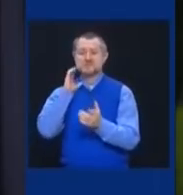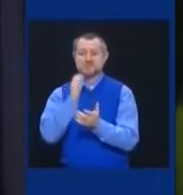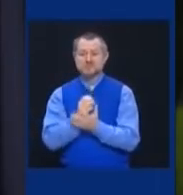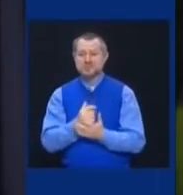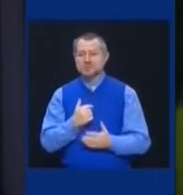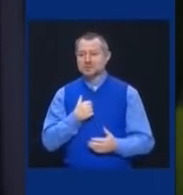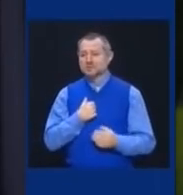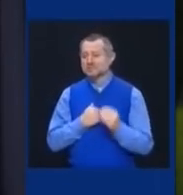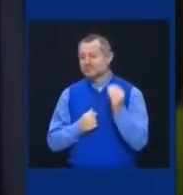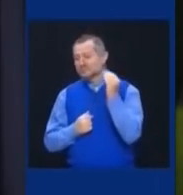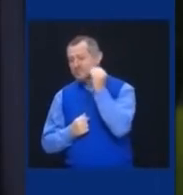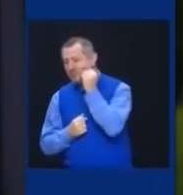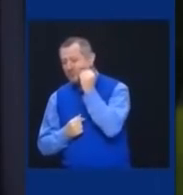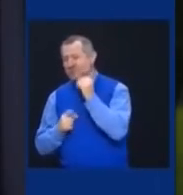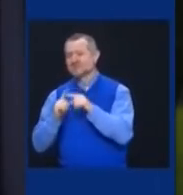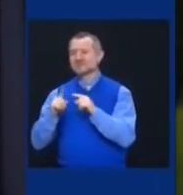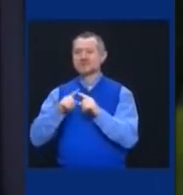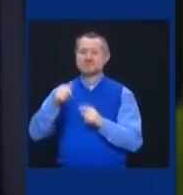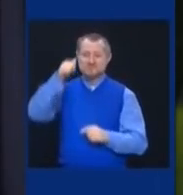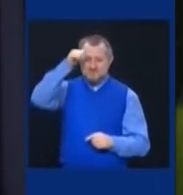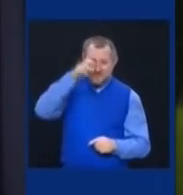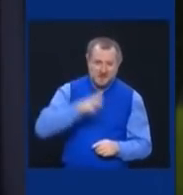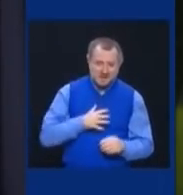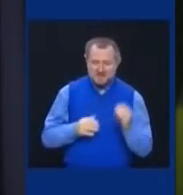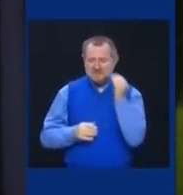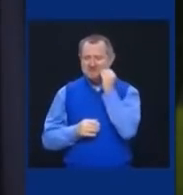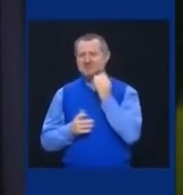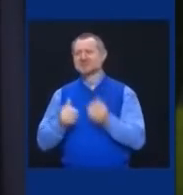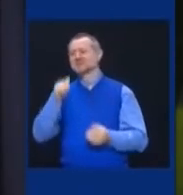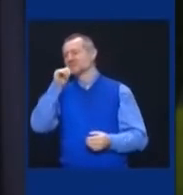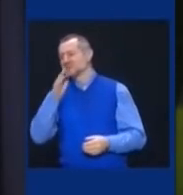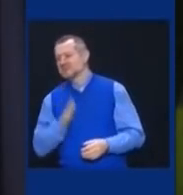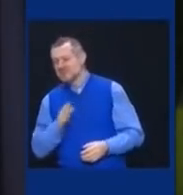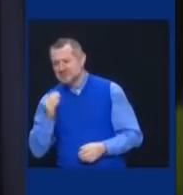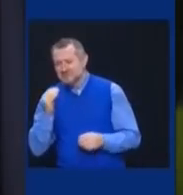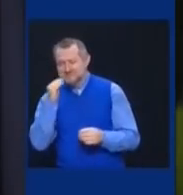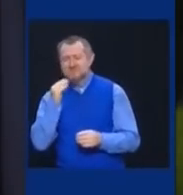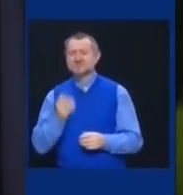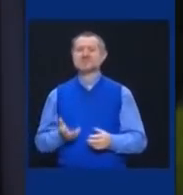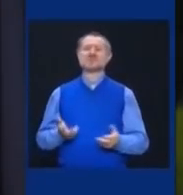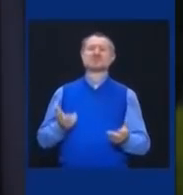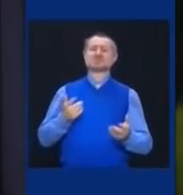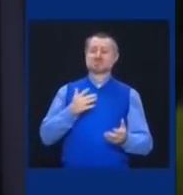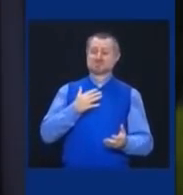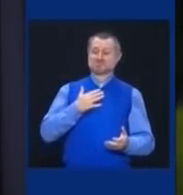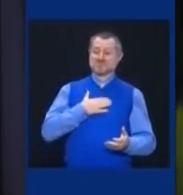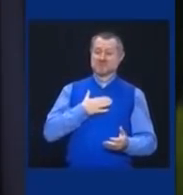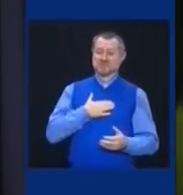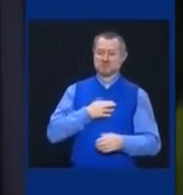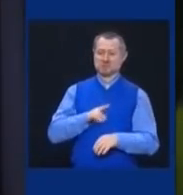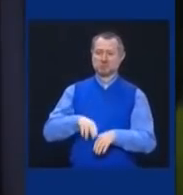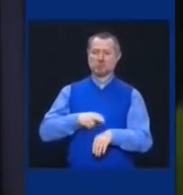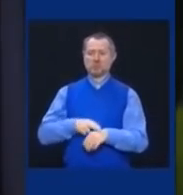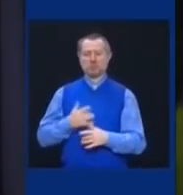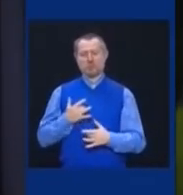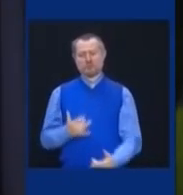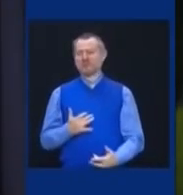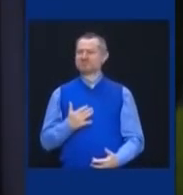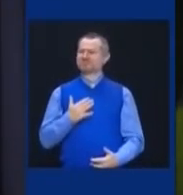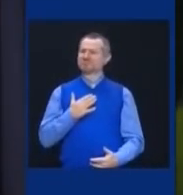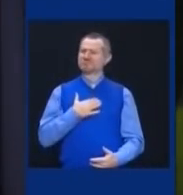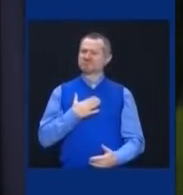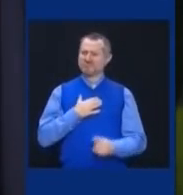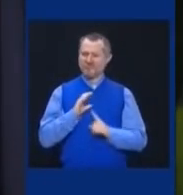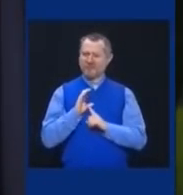people, men, women. It is my usual and customary way of greeting. Oh. You know